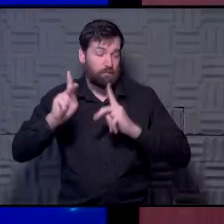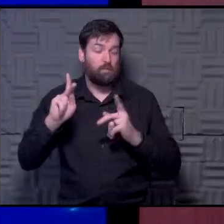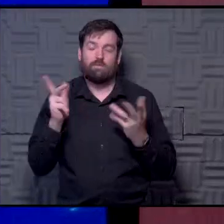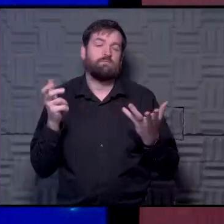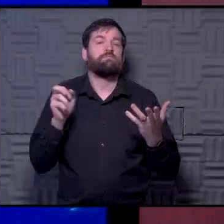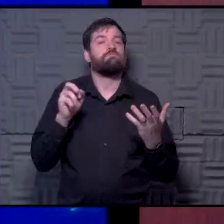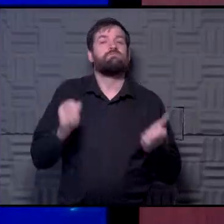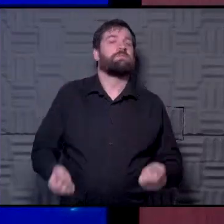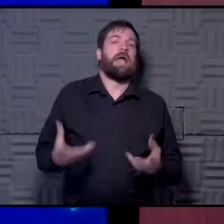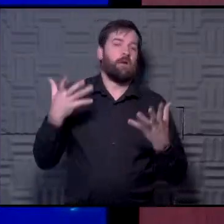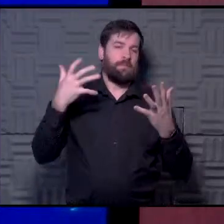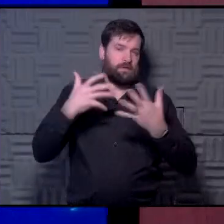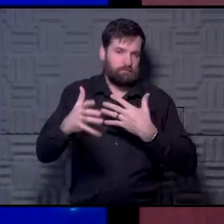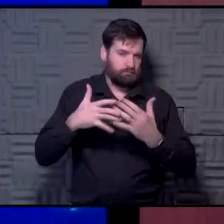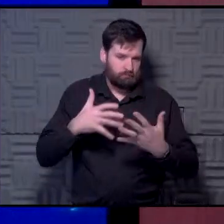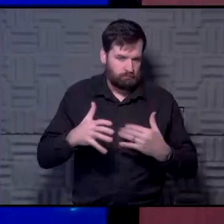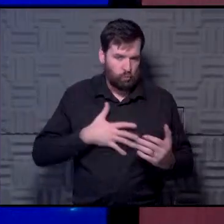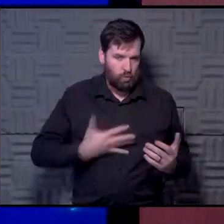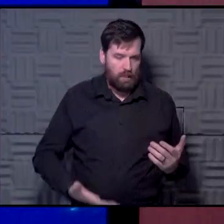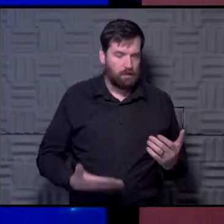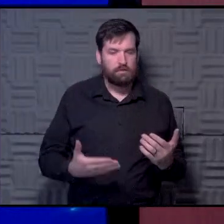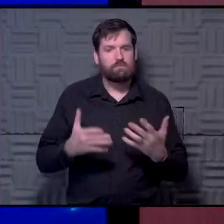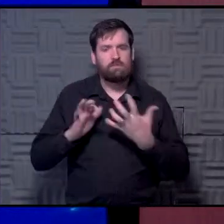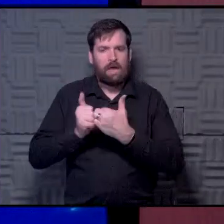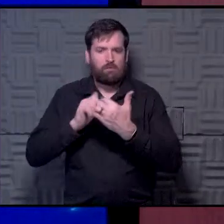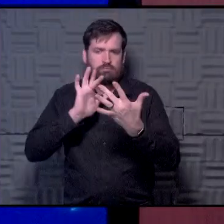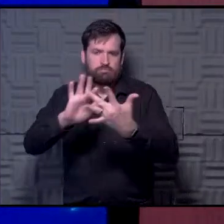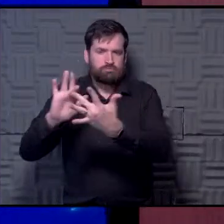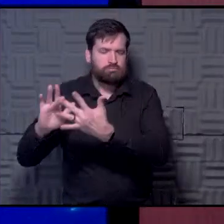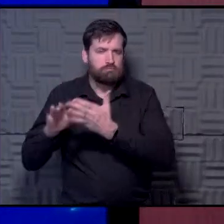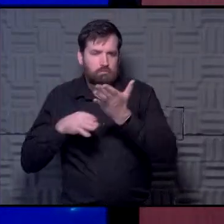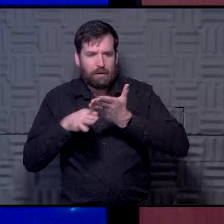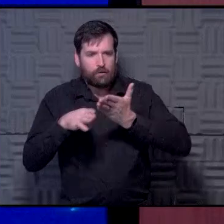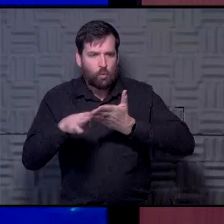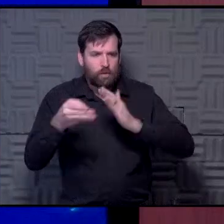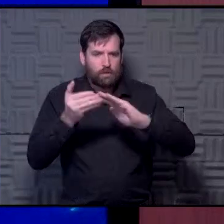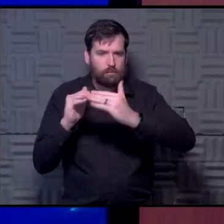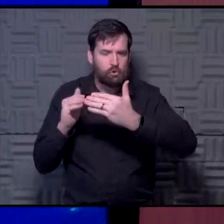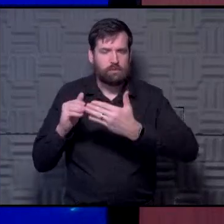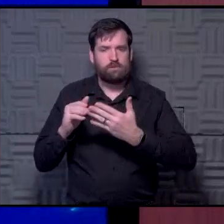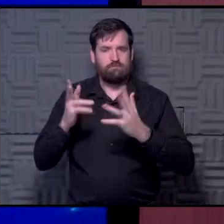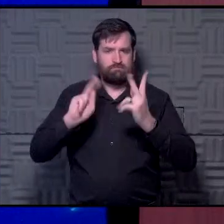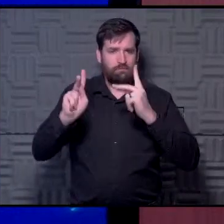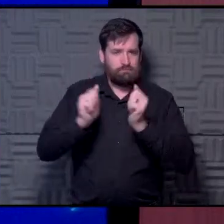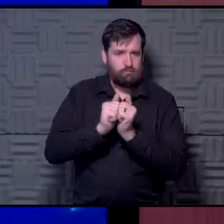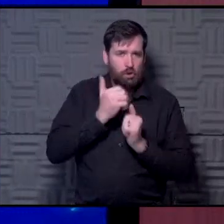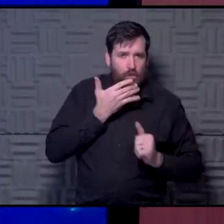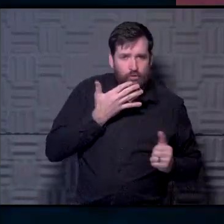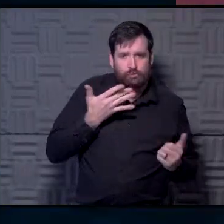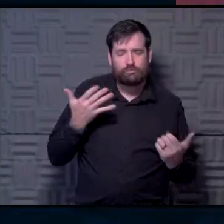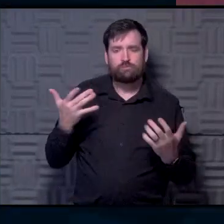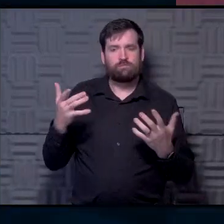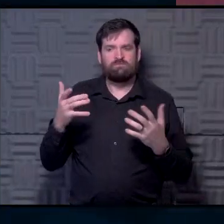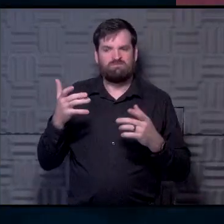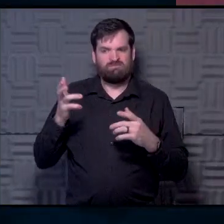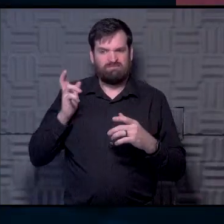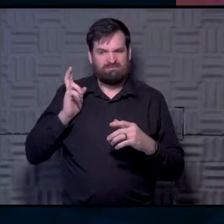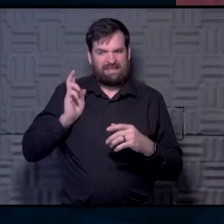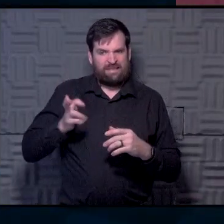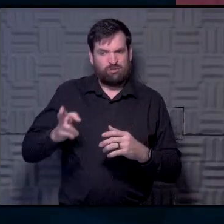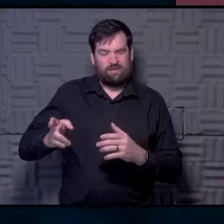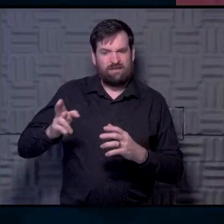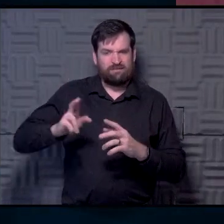willing. How are we going to reach into communities of color, minority communities especially, with a history of experimentation medically and maybe a little